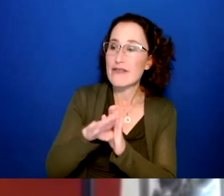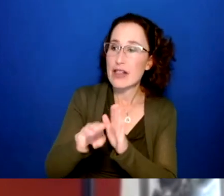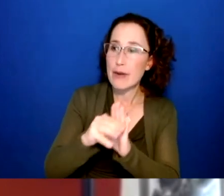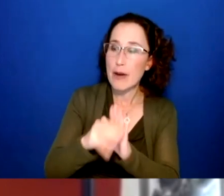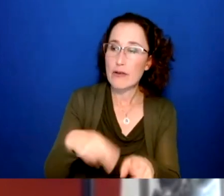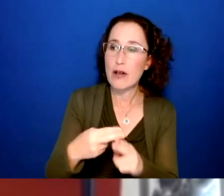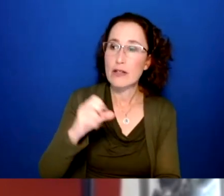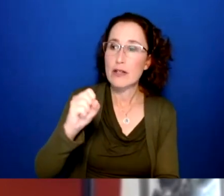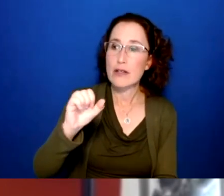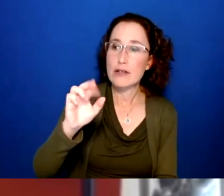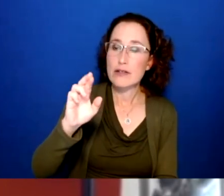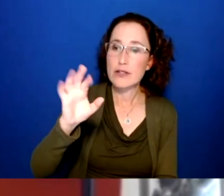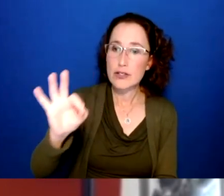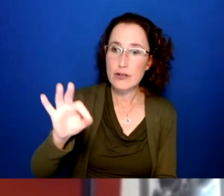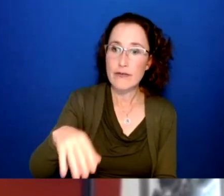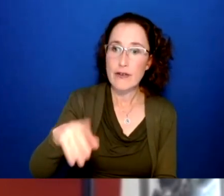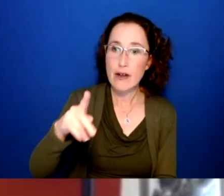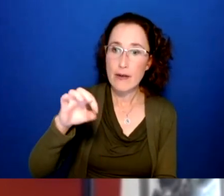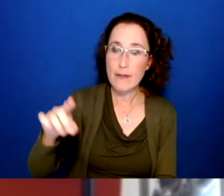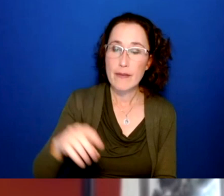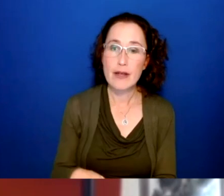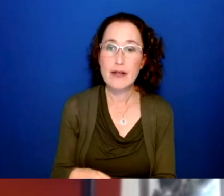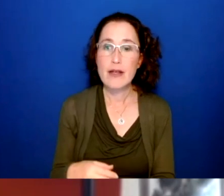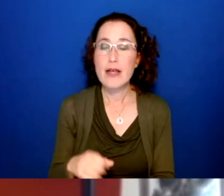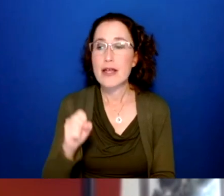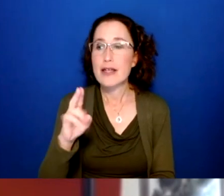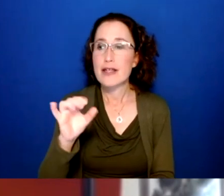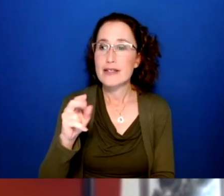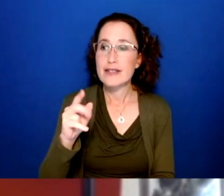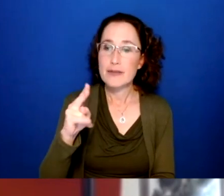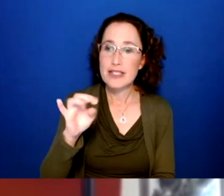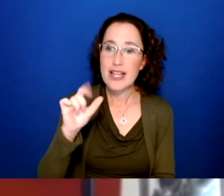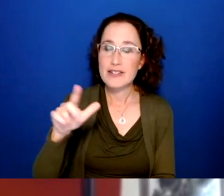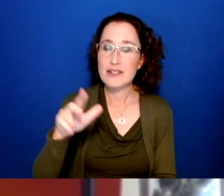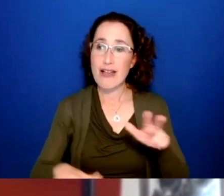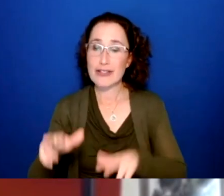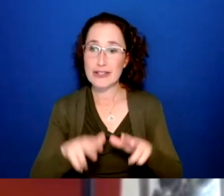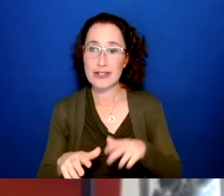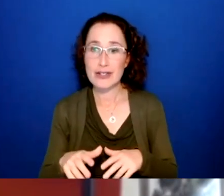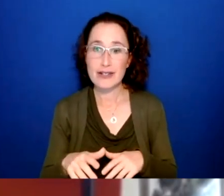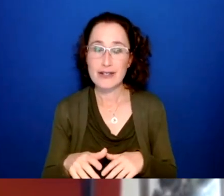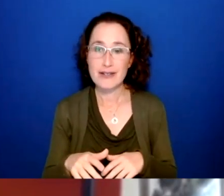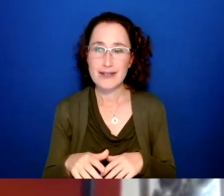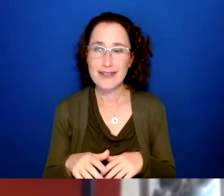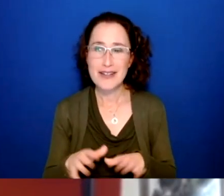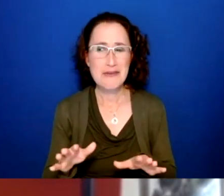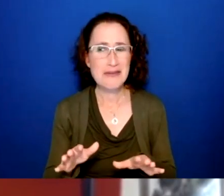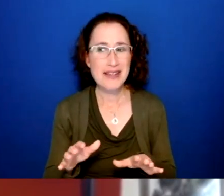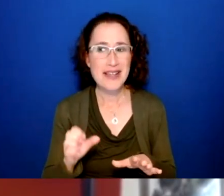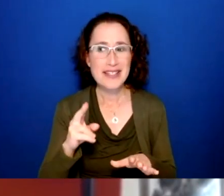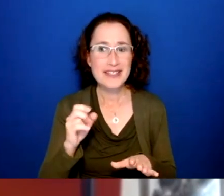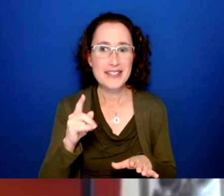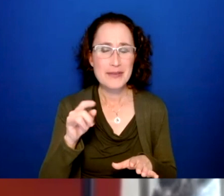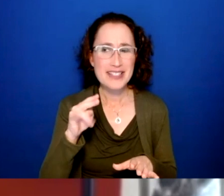to make sure I say it correctly, substantial uncertainty in the presence of ramified or forked priors or assumptions will lead to substantial disagreement.